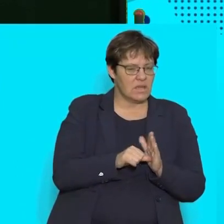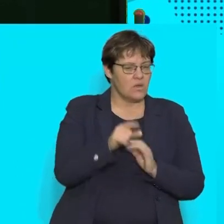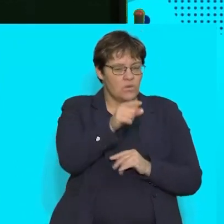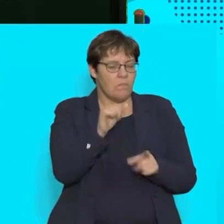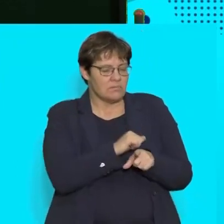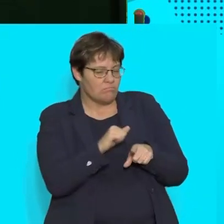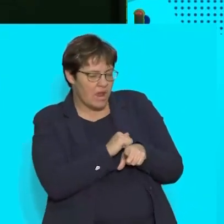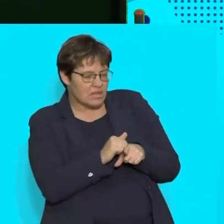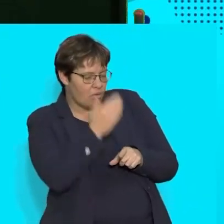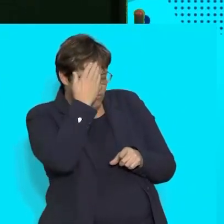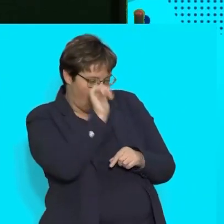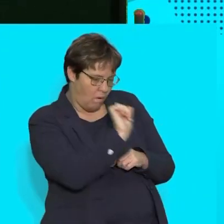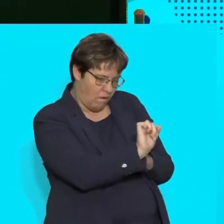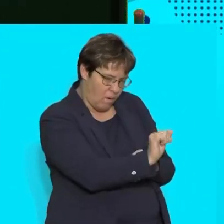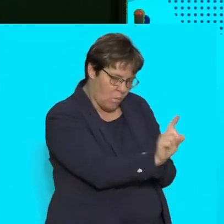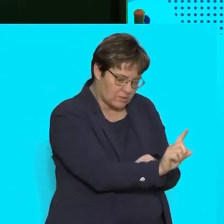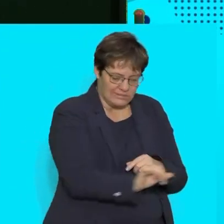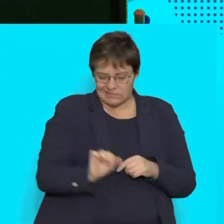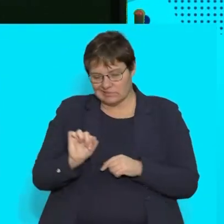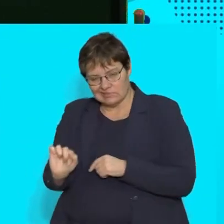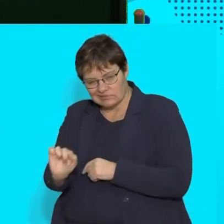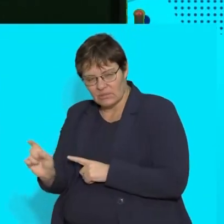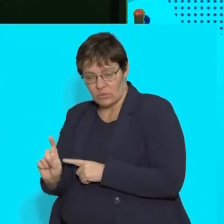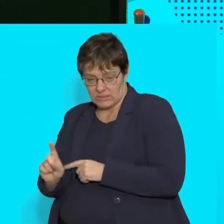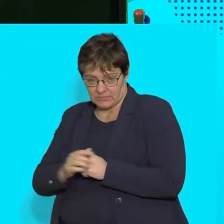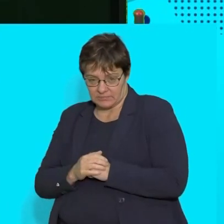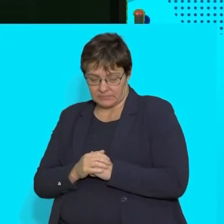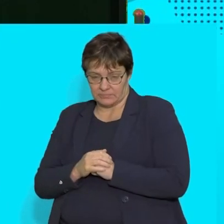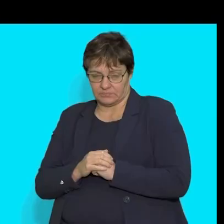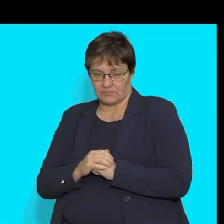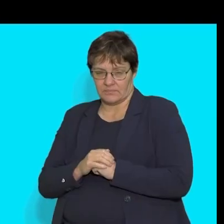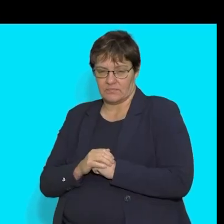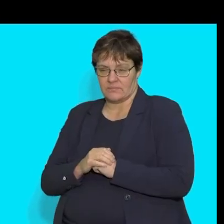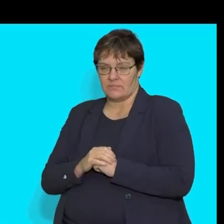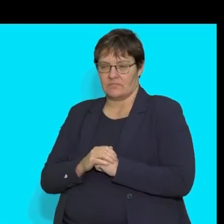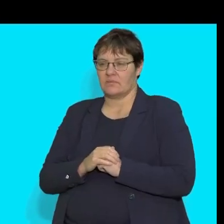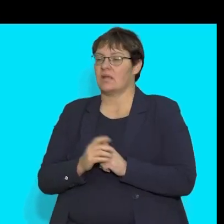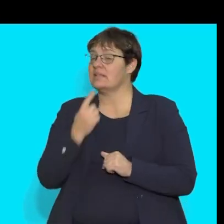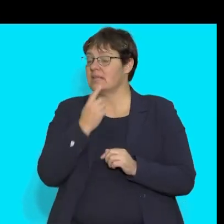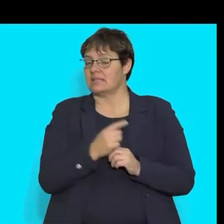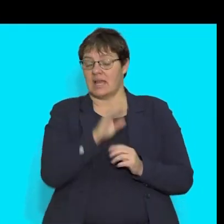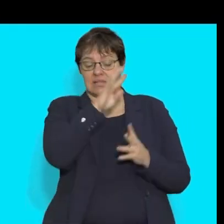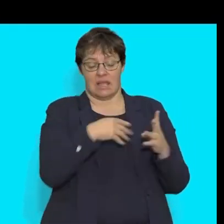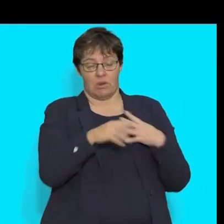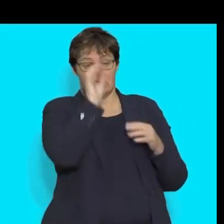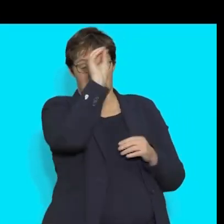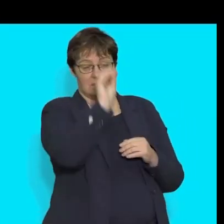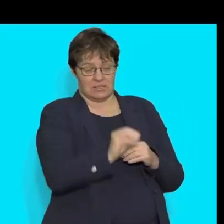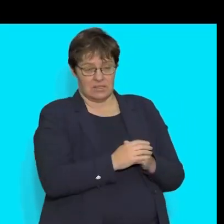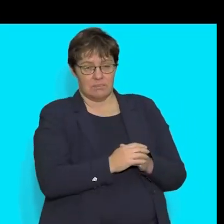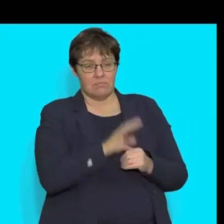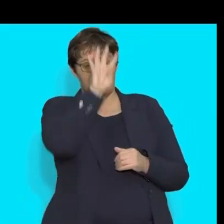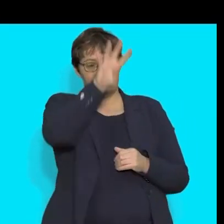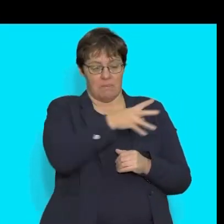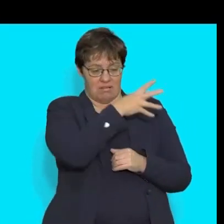you must practice and make sure that you have the notes for this type of question. Let's read that. It says tabulate, and the word